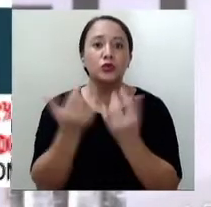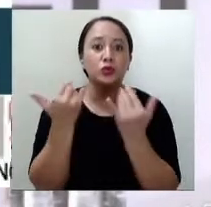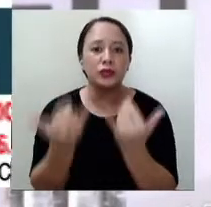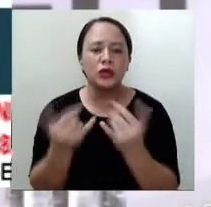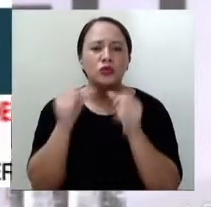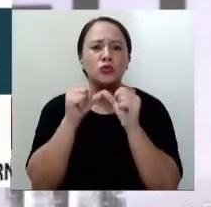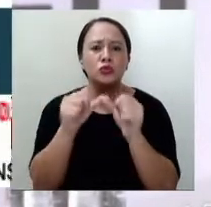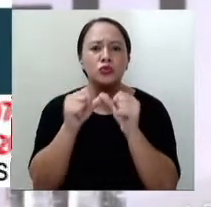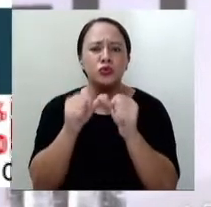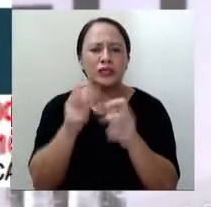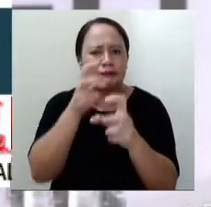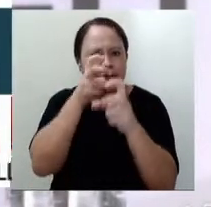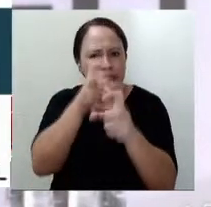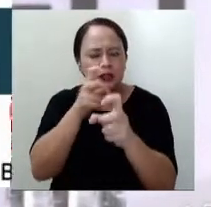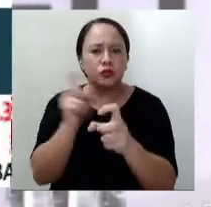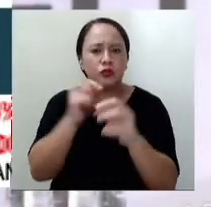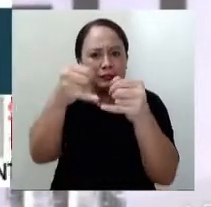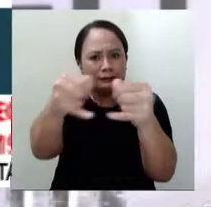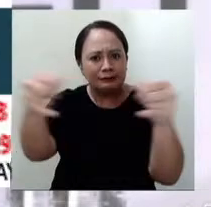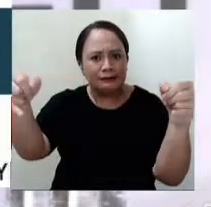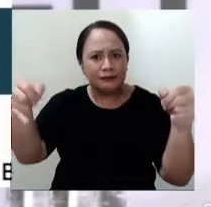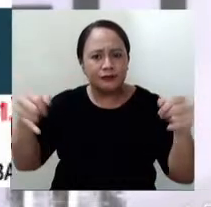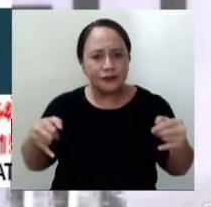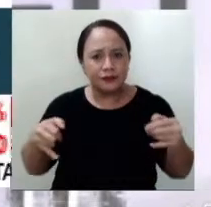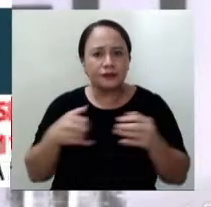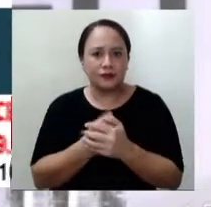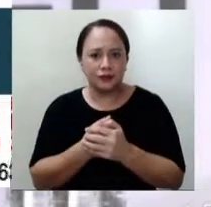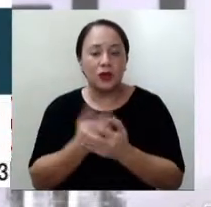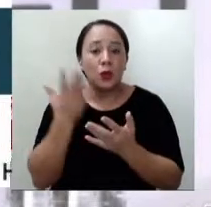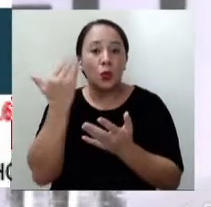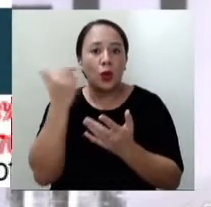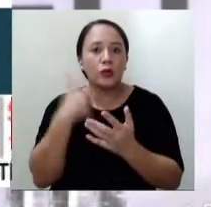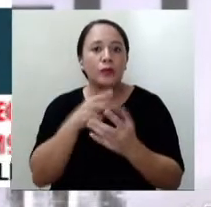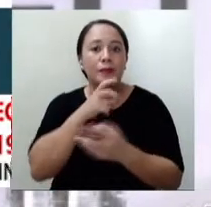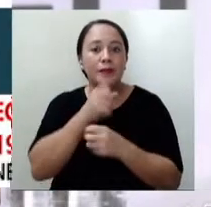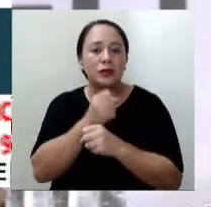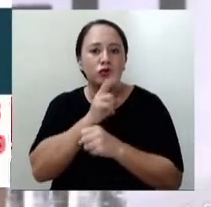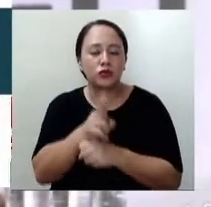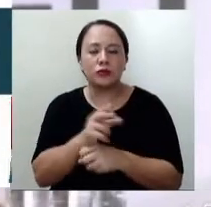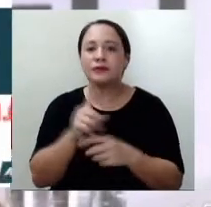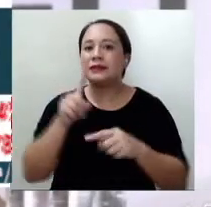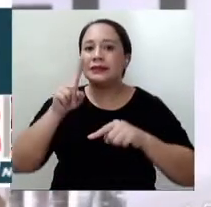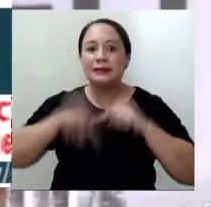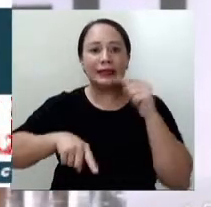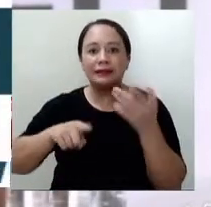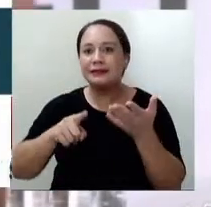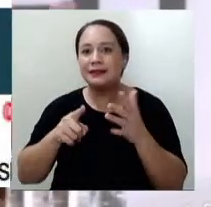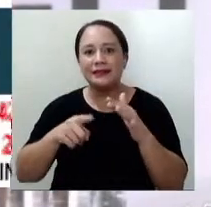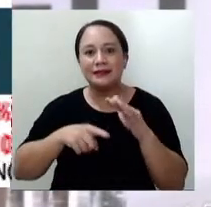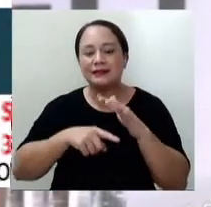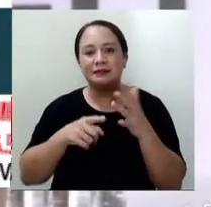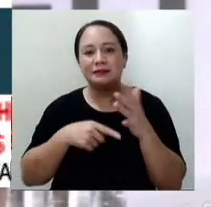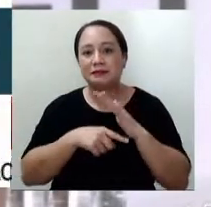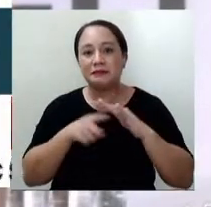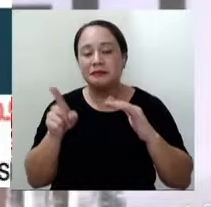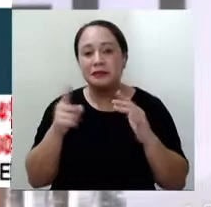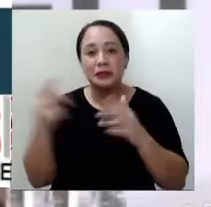na paigtingin ang ating border control, okay? Para makasiguro hindi ito makalusot mula po sa ating